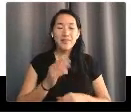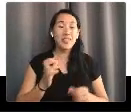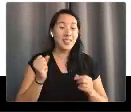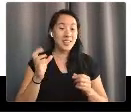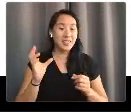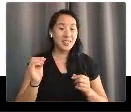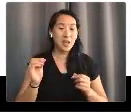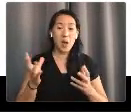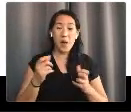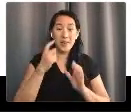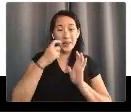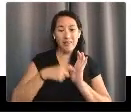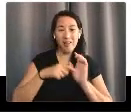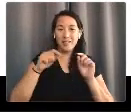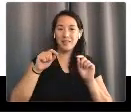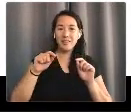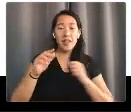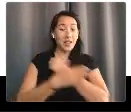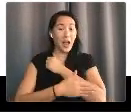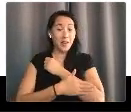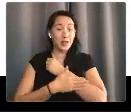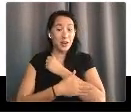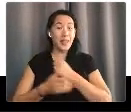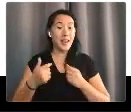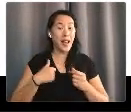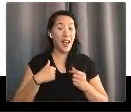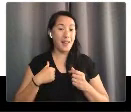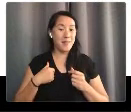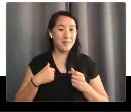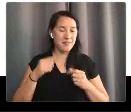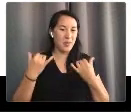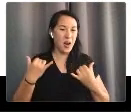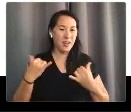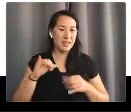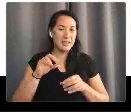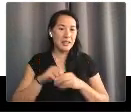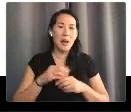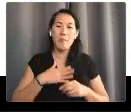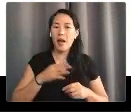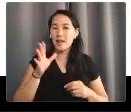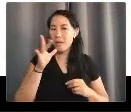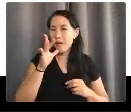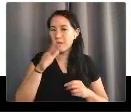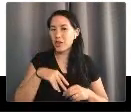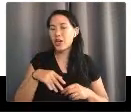by acknowledging the country that I'm joining you all from today in my mother tongue of Bahasa